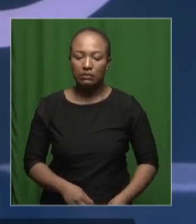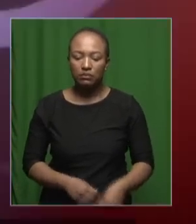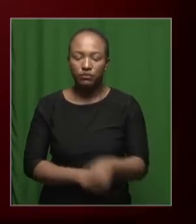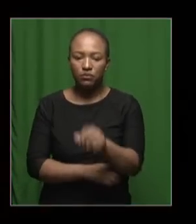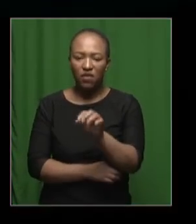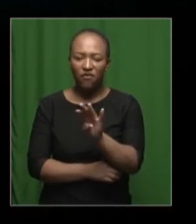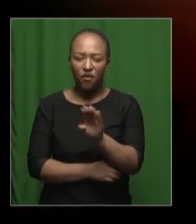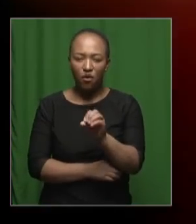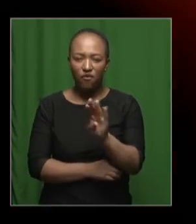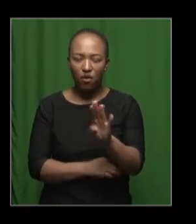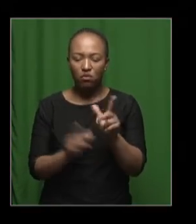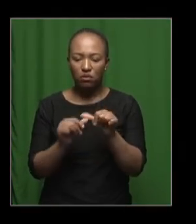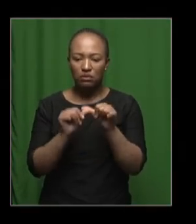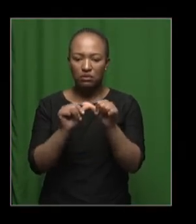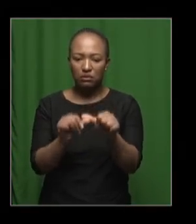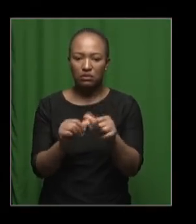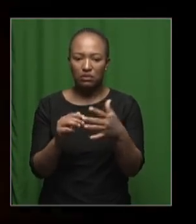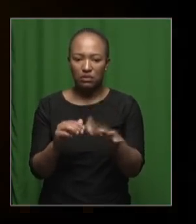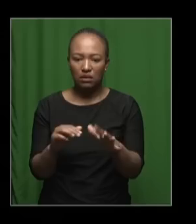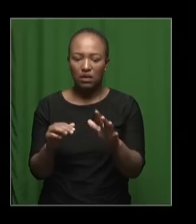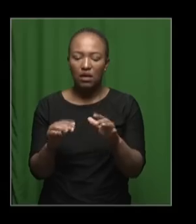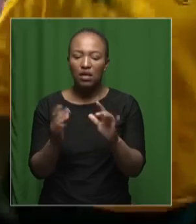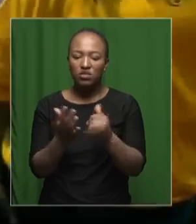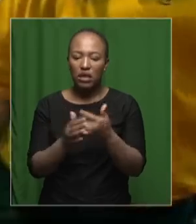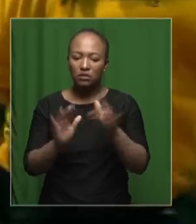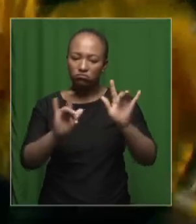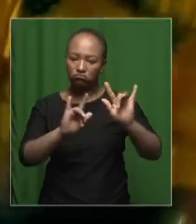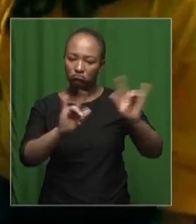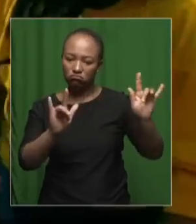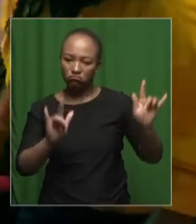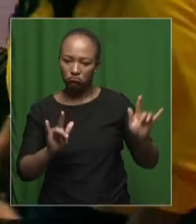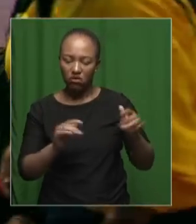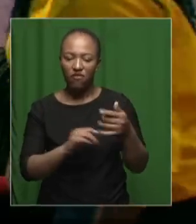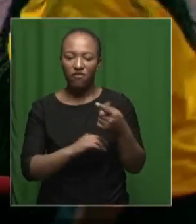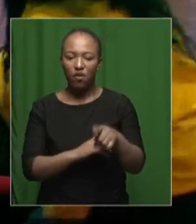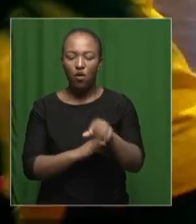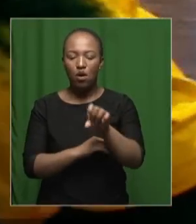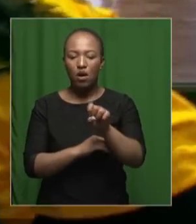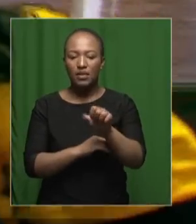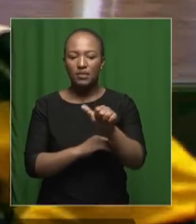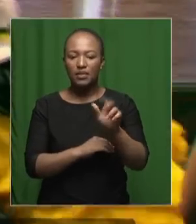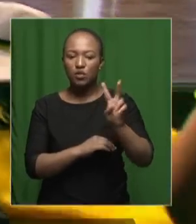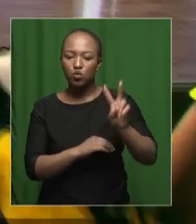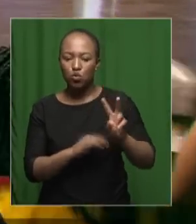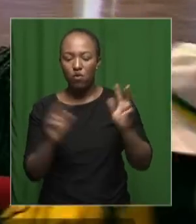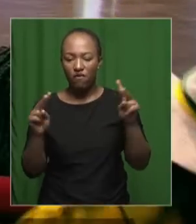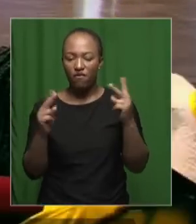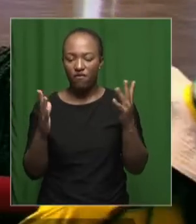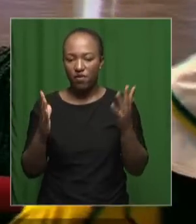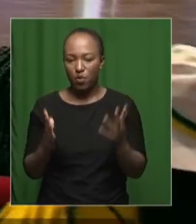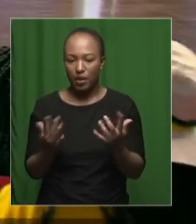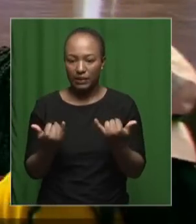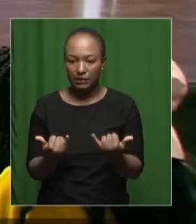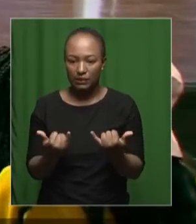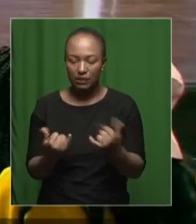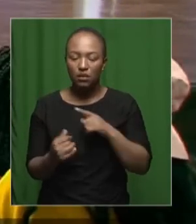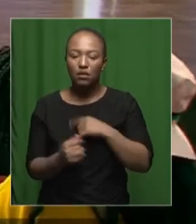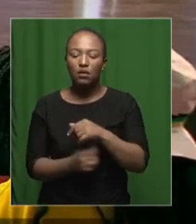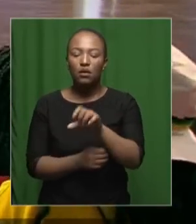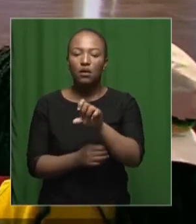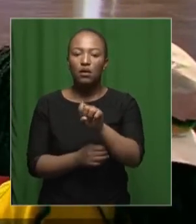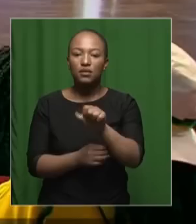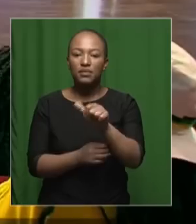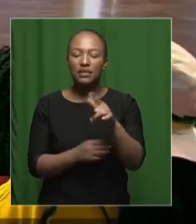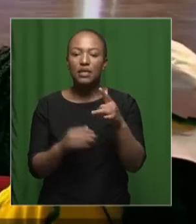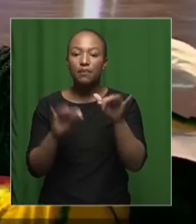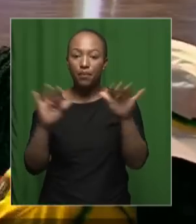debate continues. That was just a goodbye to our SABC2 viewers. So our SABC2 viewers have